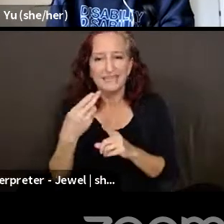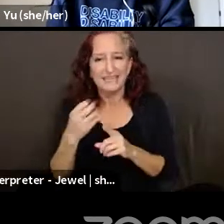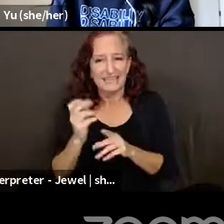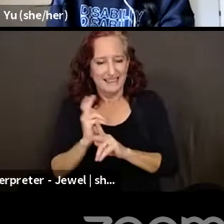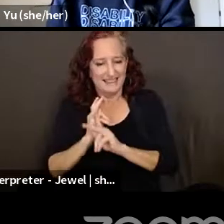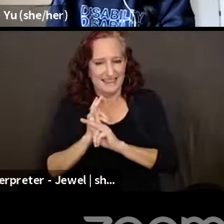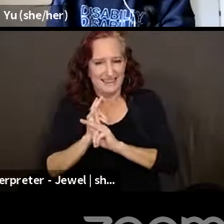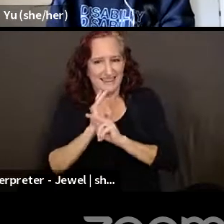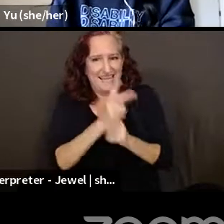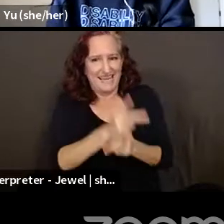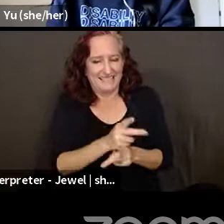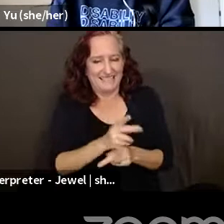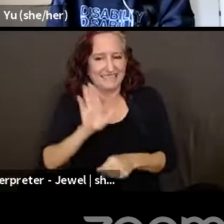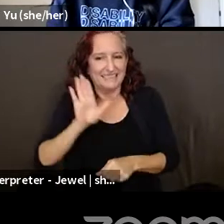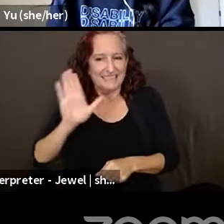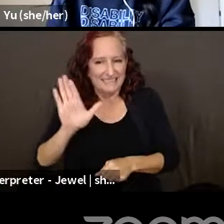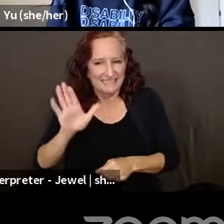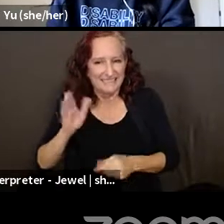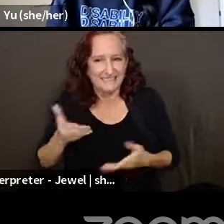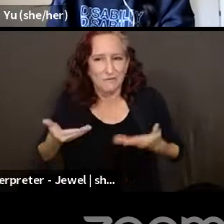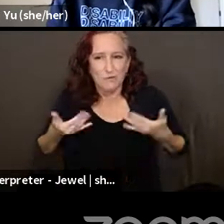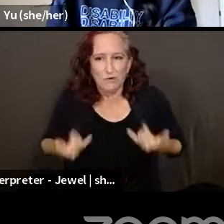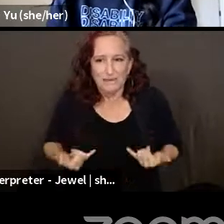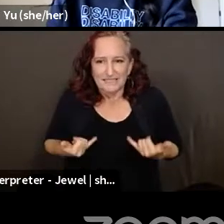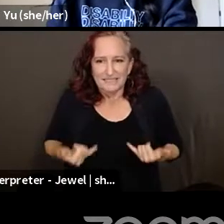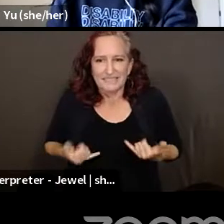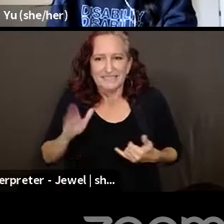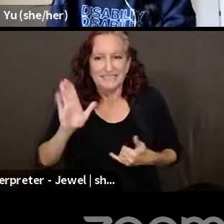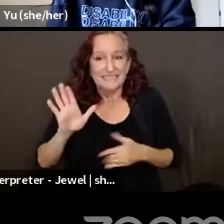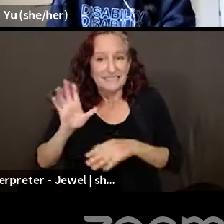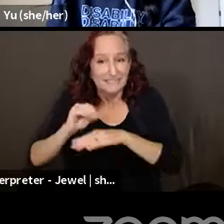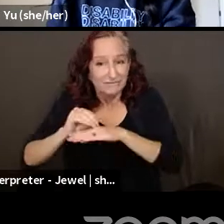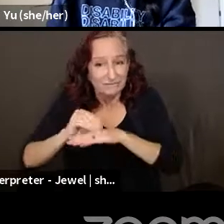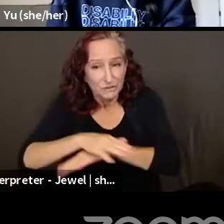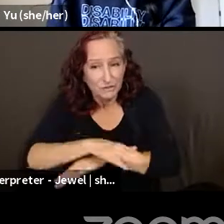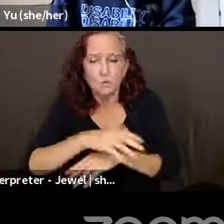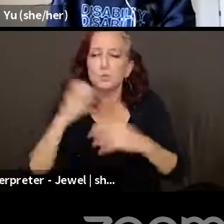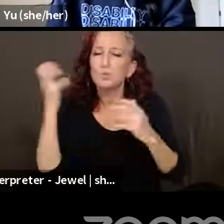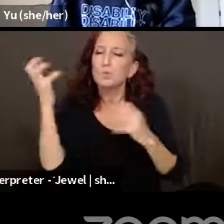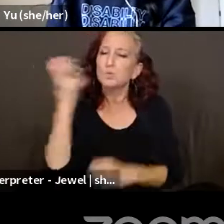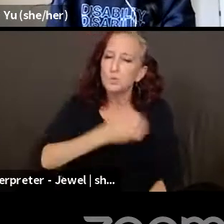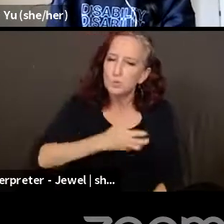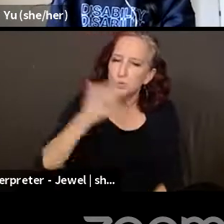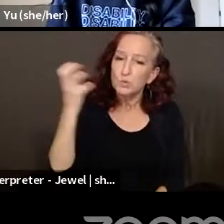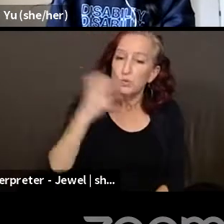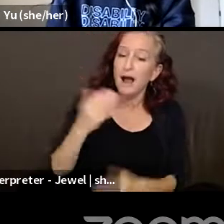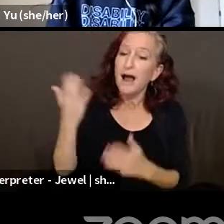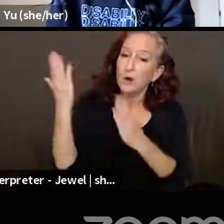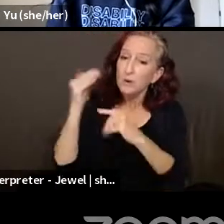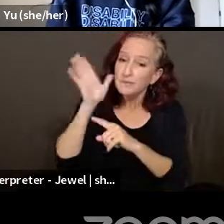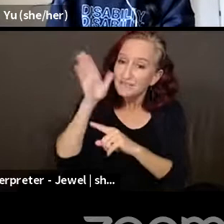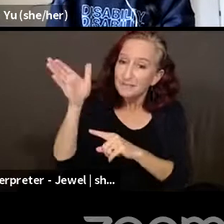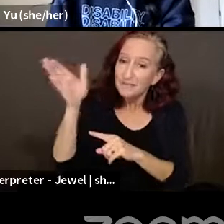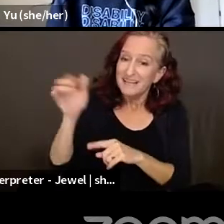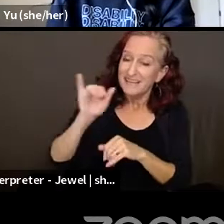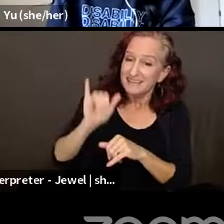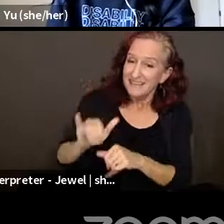influence. And that level of allyship, I hope to lend to someone else someday.